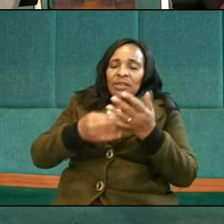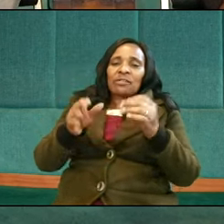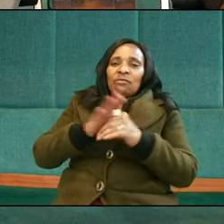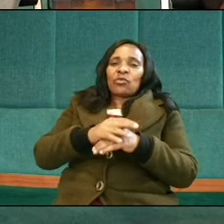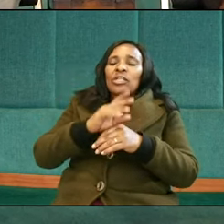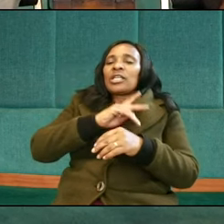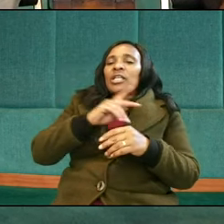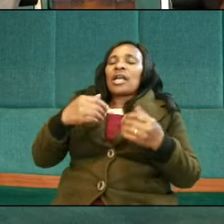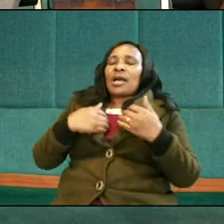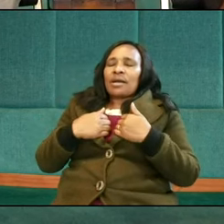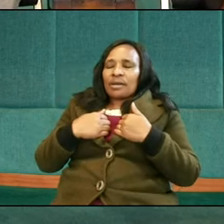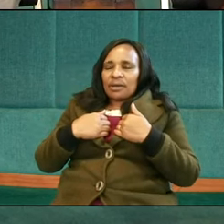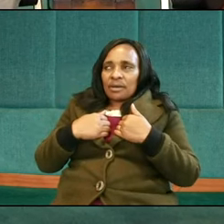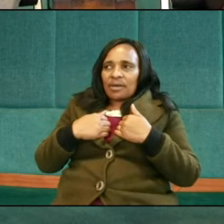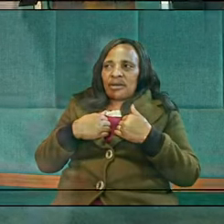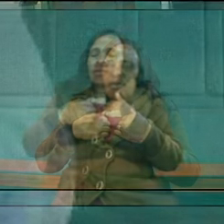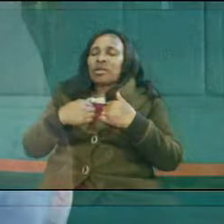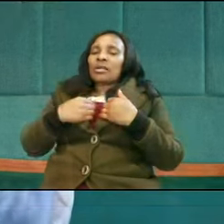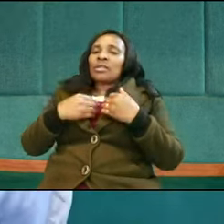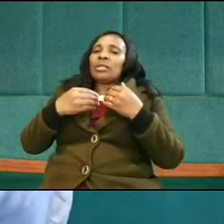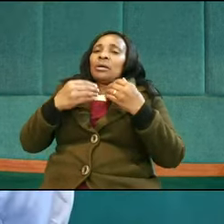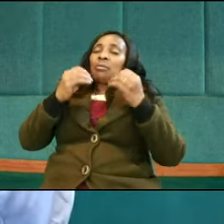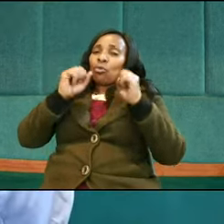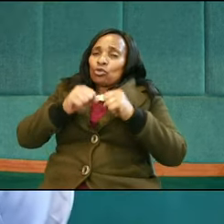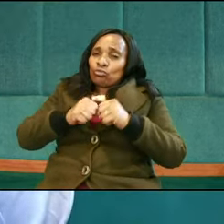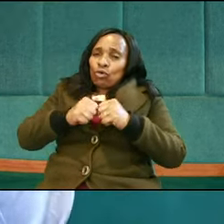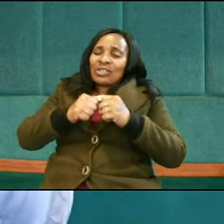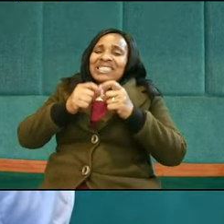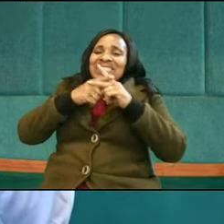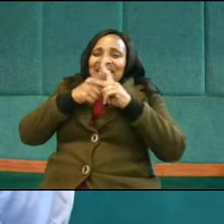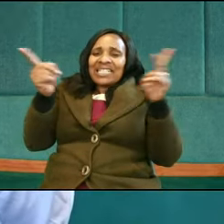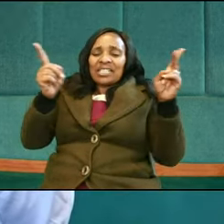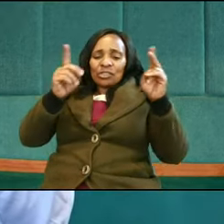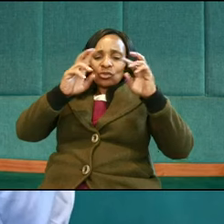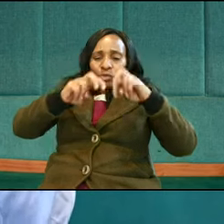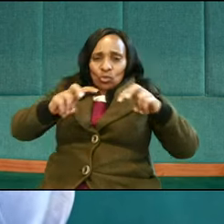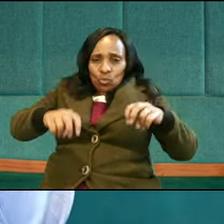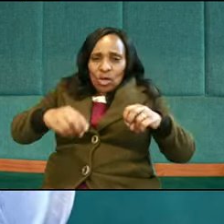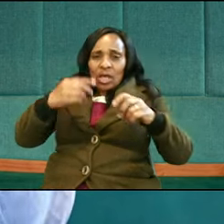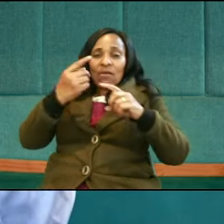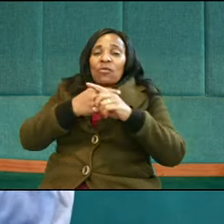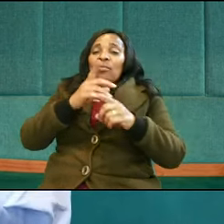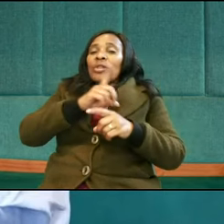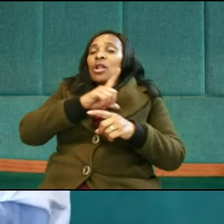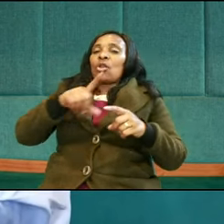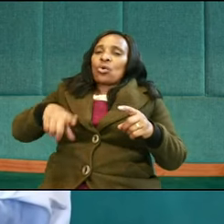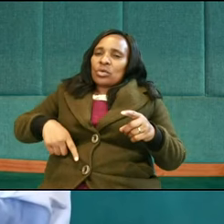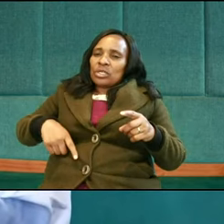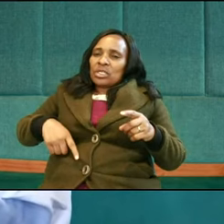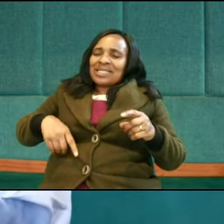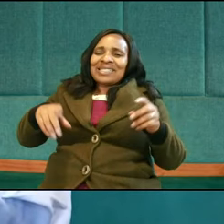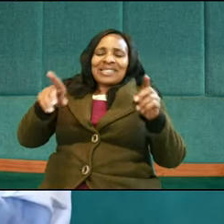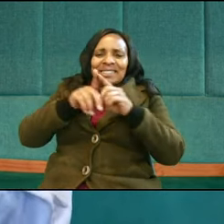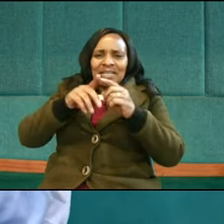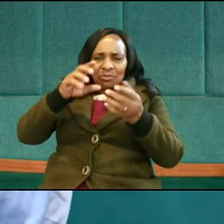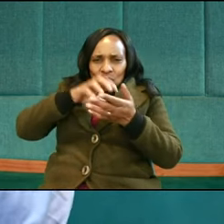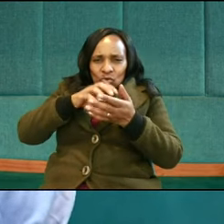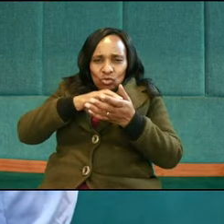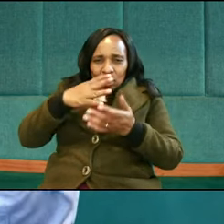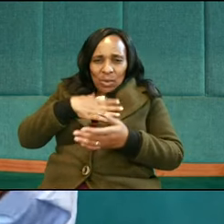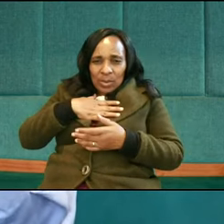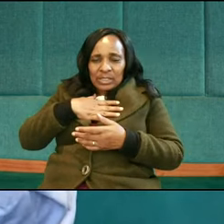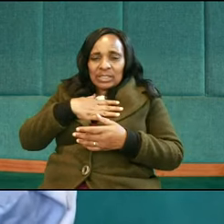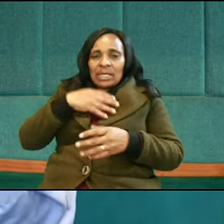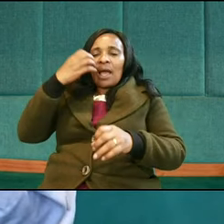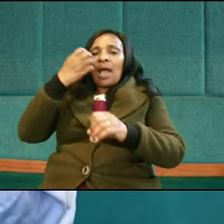had, he resolves to inquire of the Lord. Amen. Even in our circumstances, even in